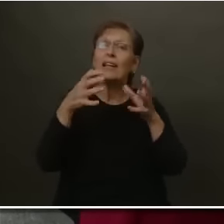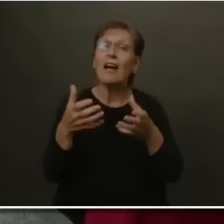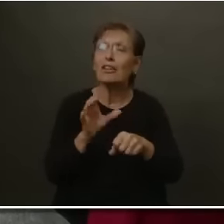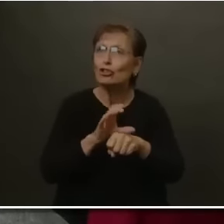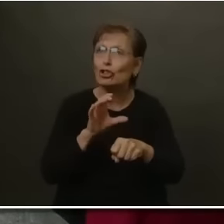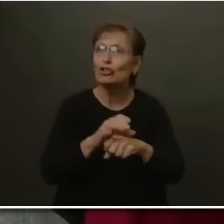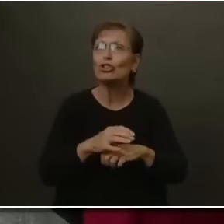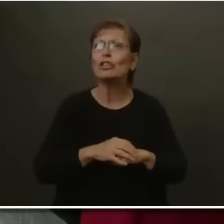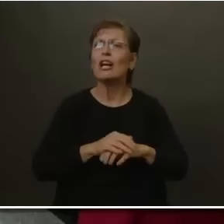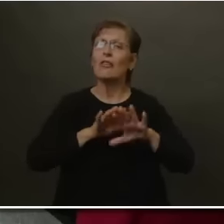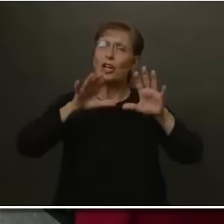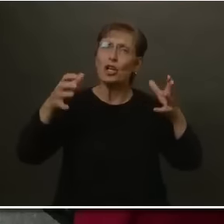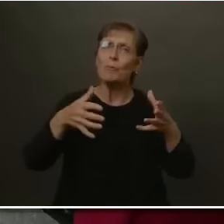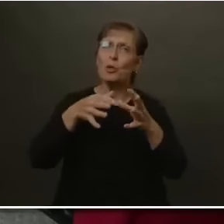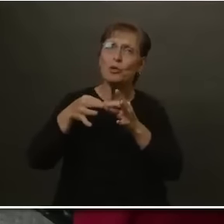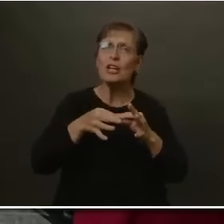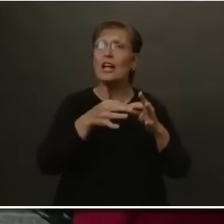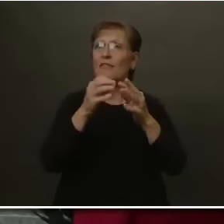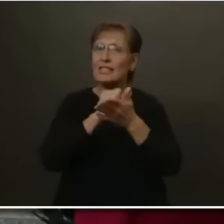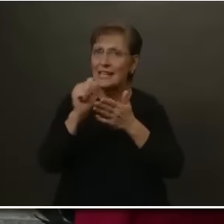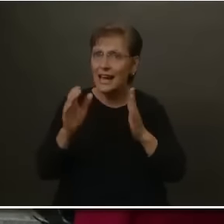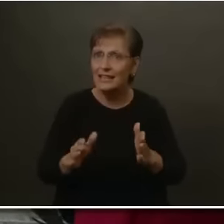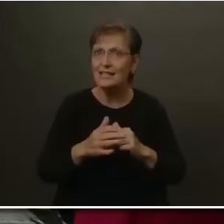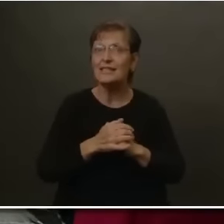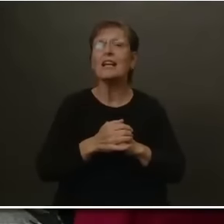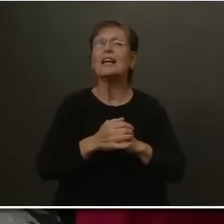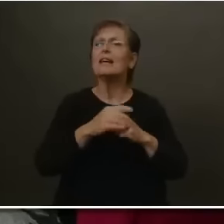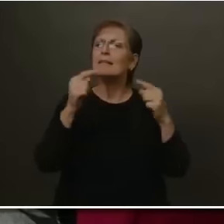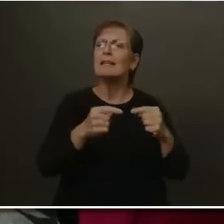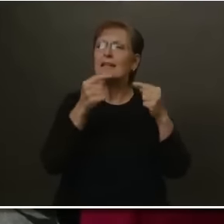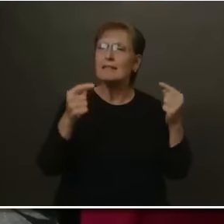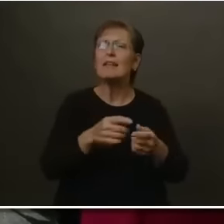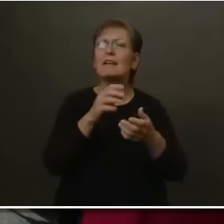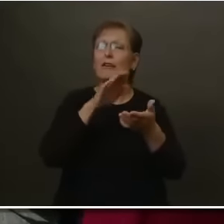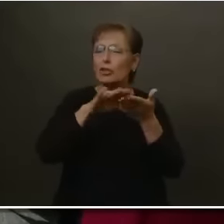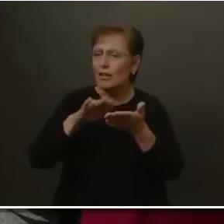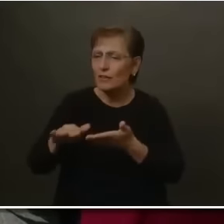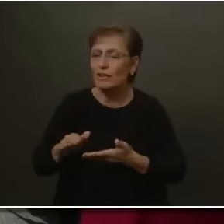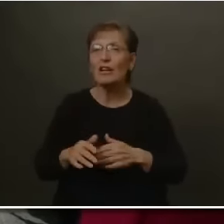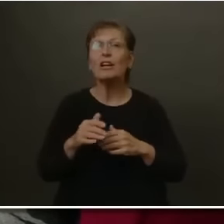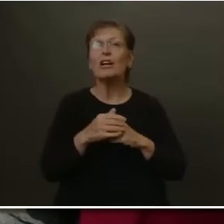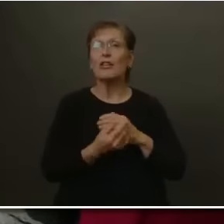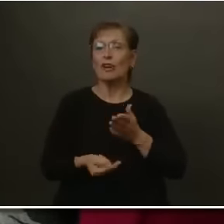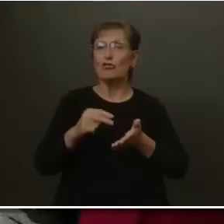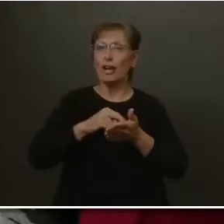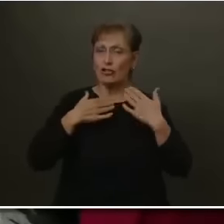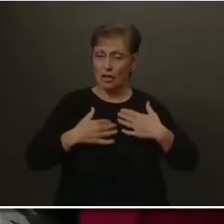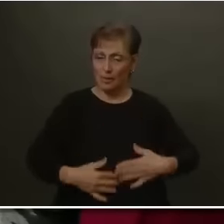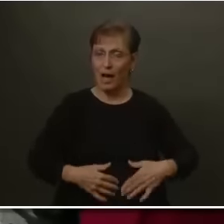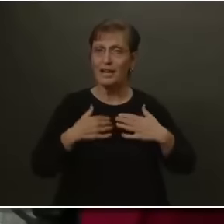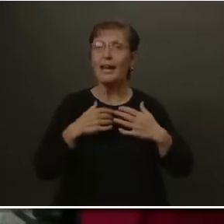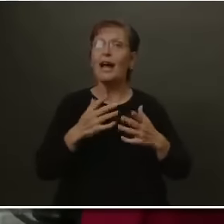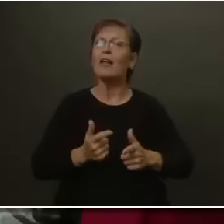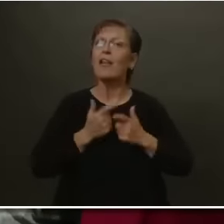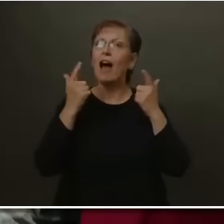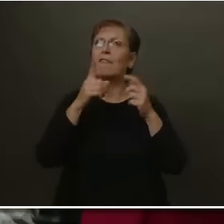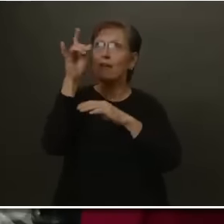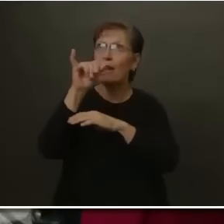Catholic Church, the communion of saints, the forgiveness of sins, the resurrection of the body, and the